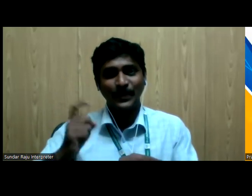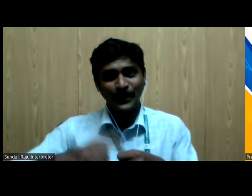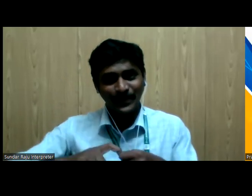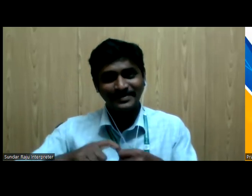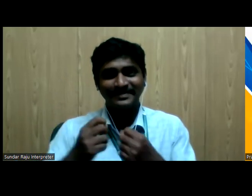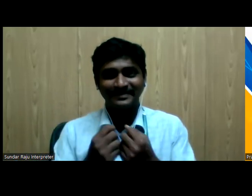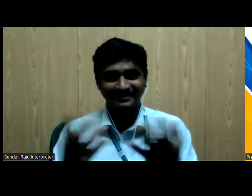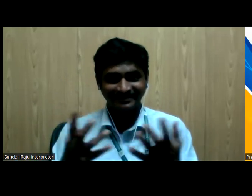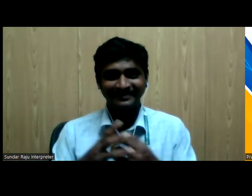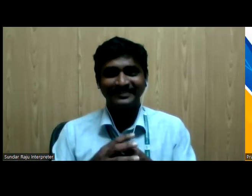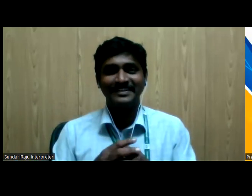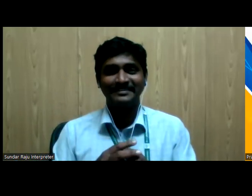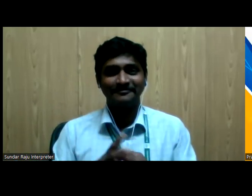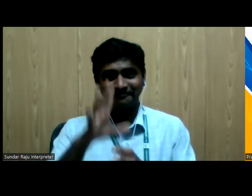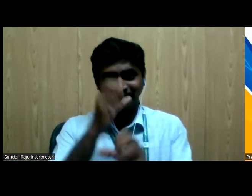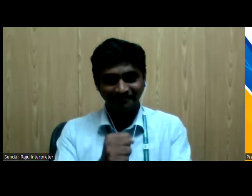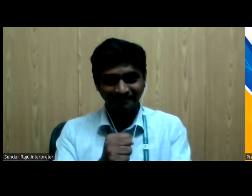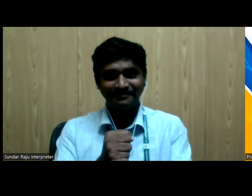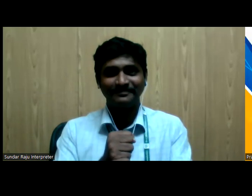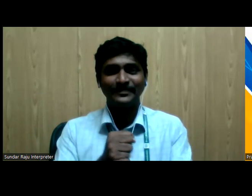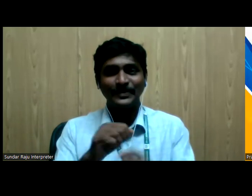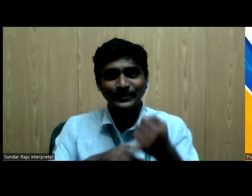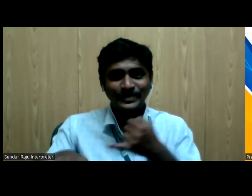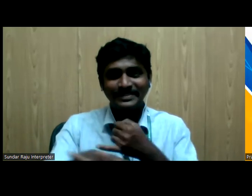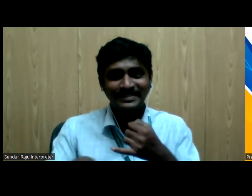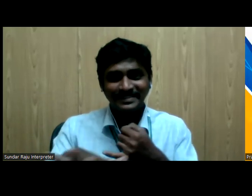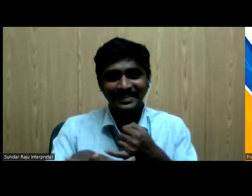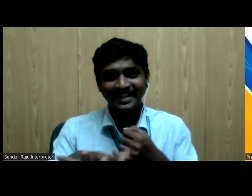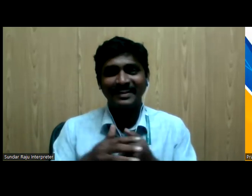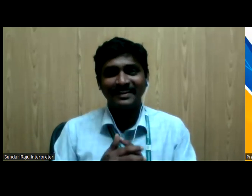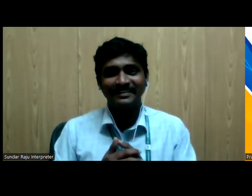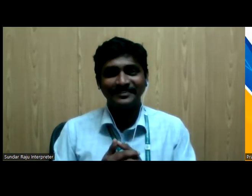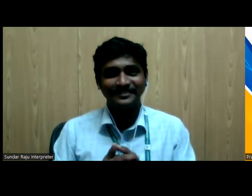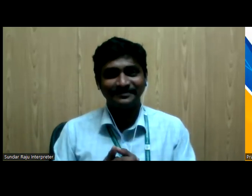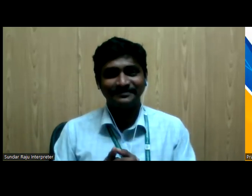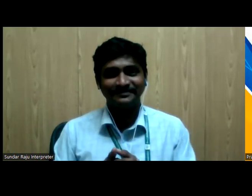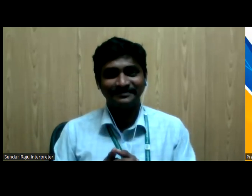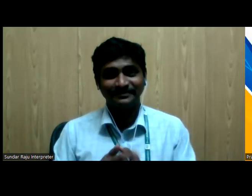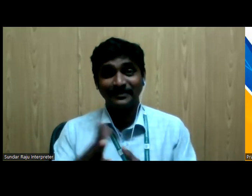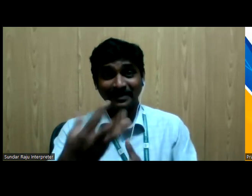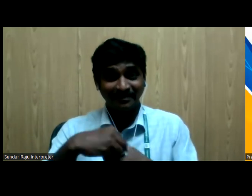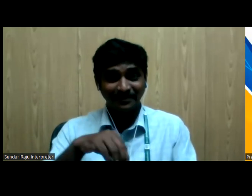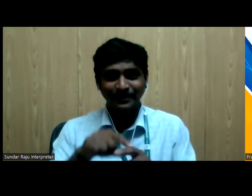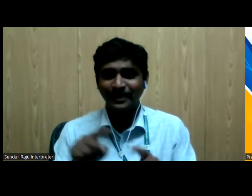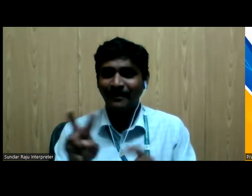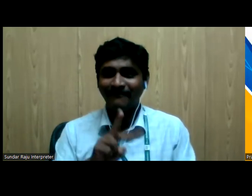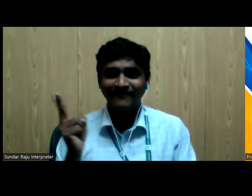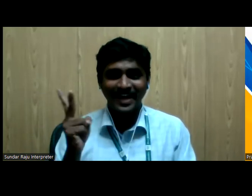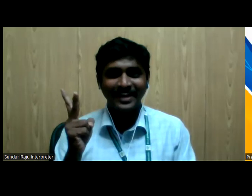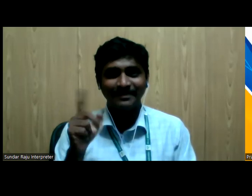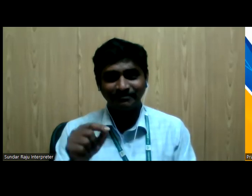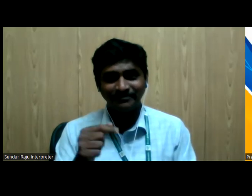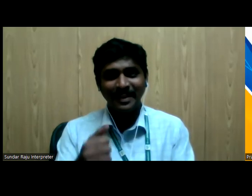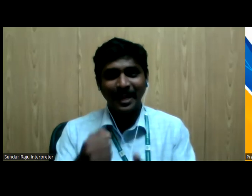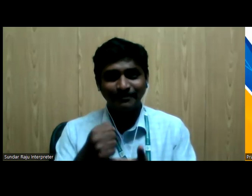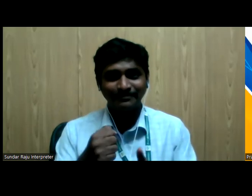and unwavering commitment in building an inclusive society. Your engagement has really added an immense value to the discussions which held